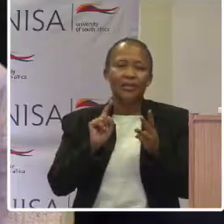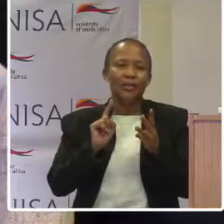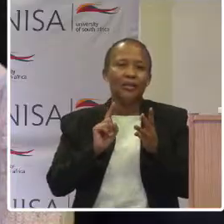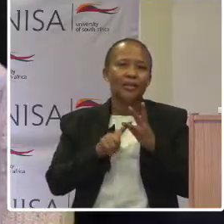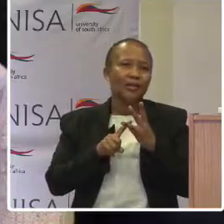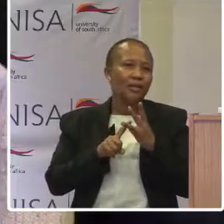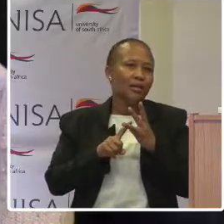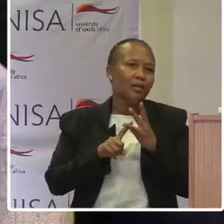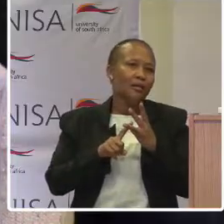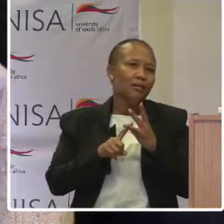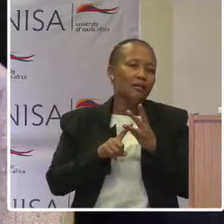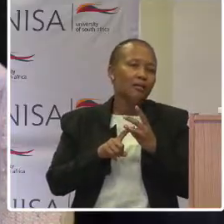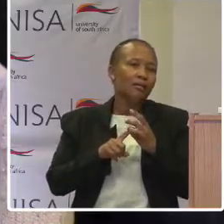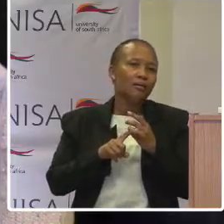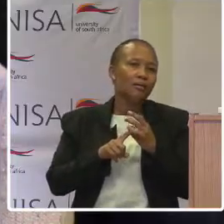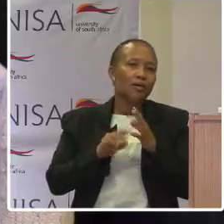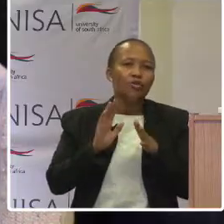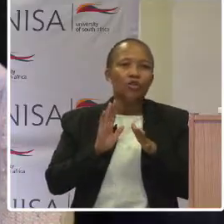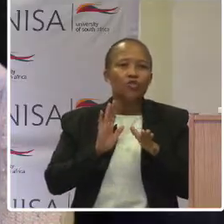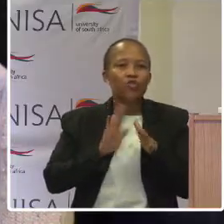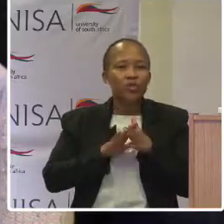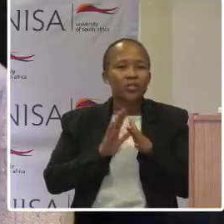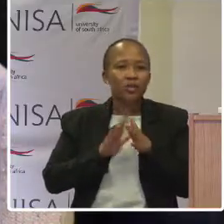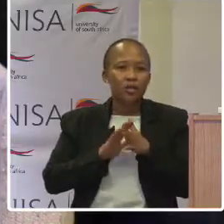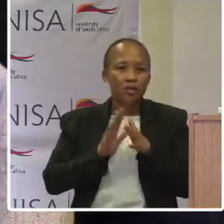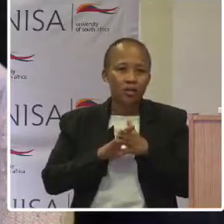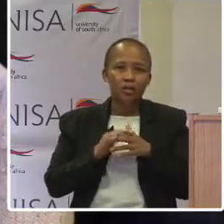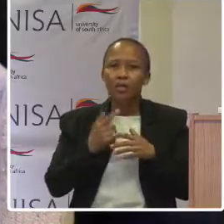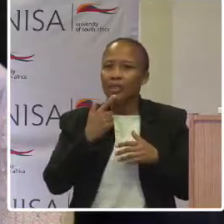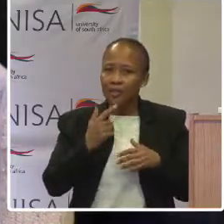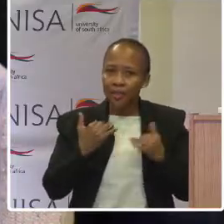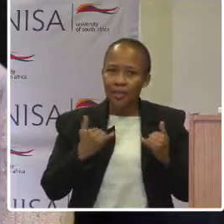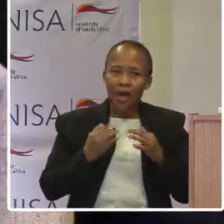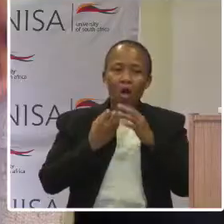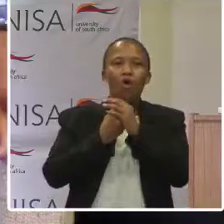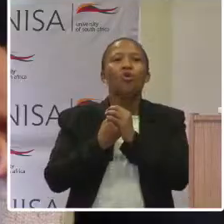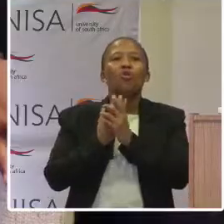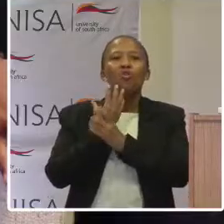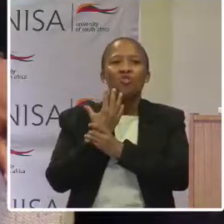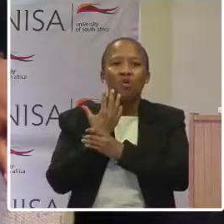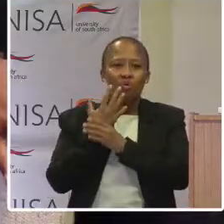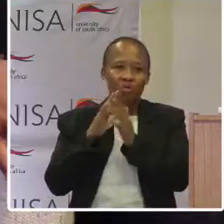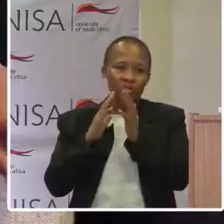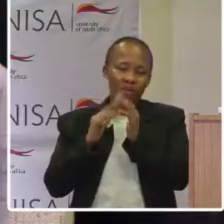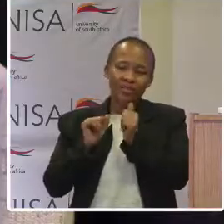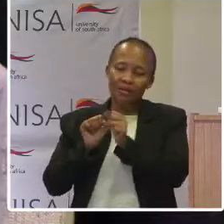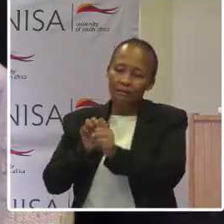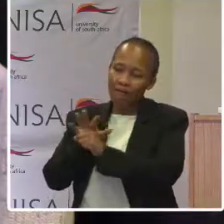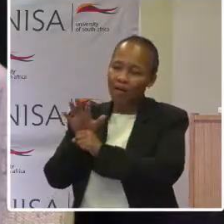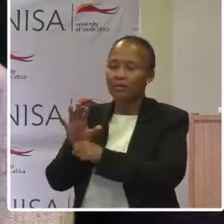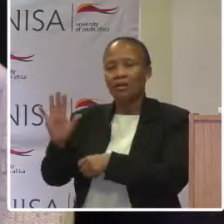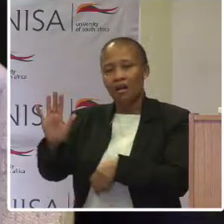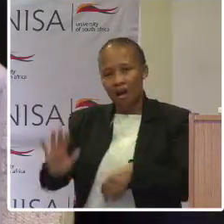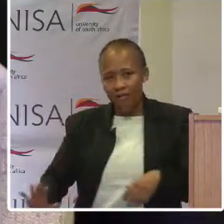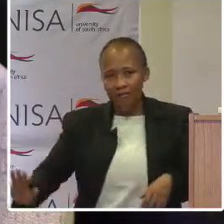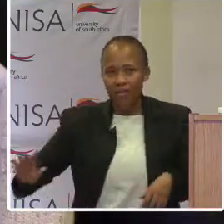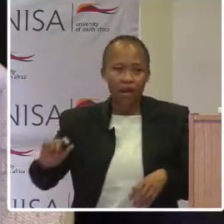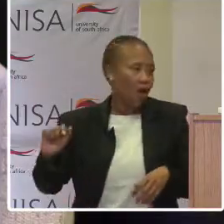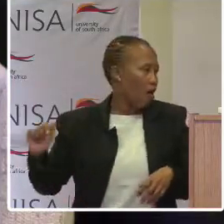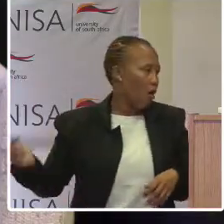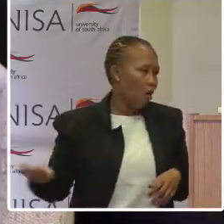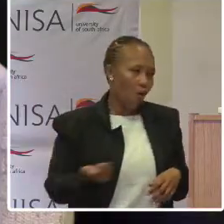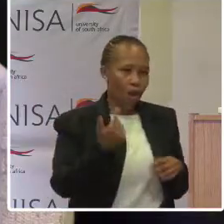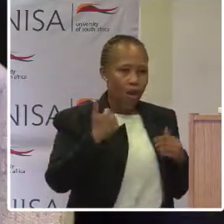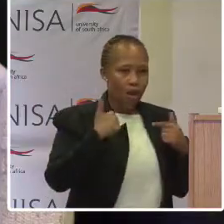And so that's what I think is slowing down the growth of the aviation development in the rest of Africa. I did not get the last question from